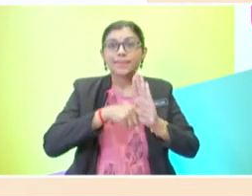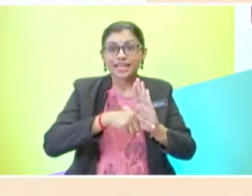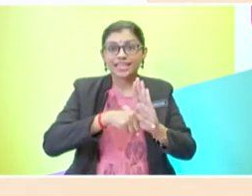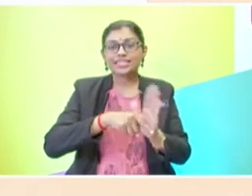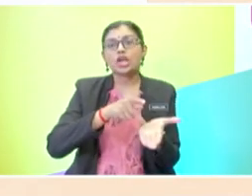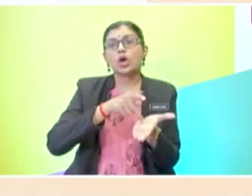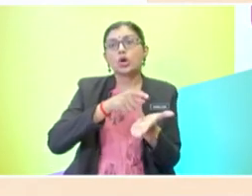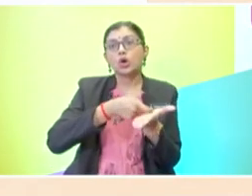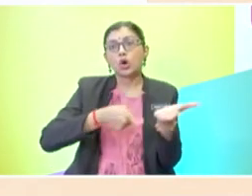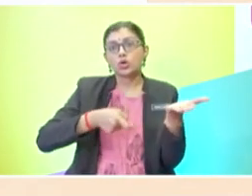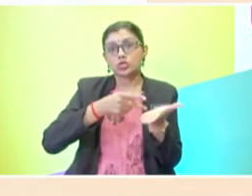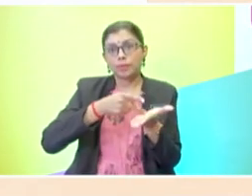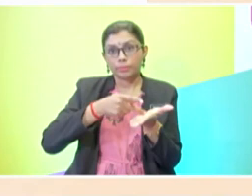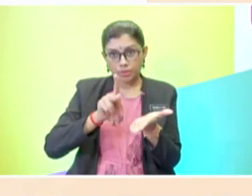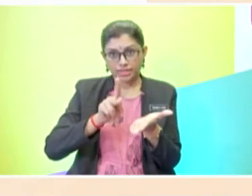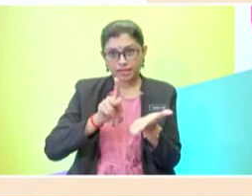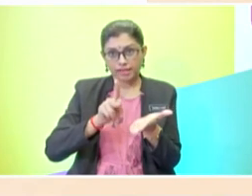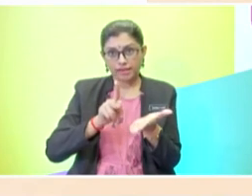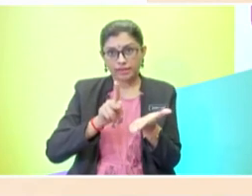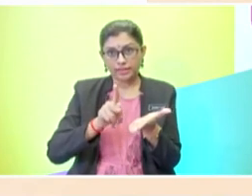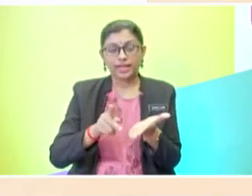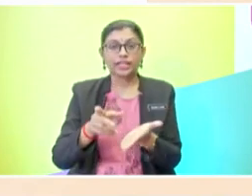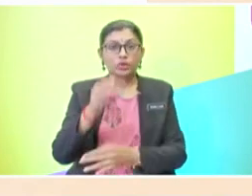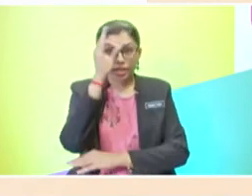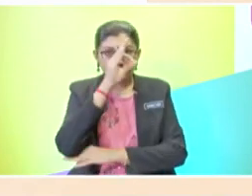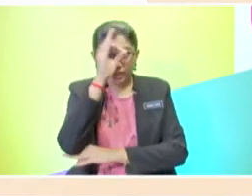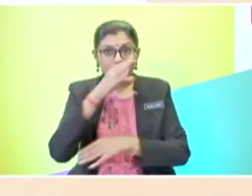is the loss of the what? Chendol hawker is